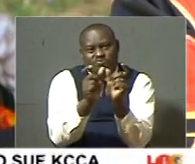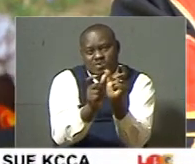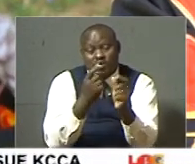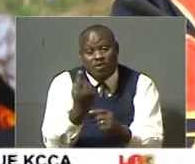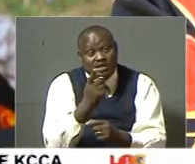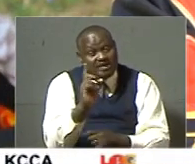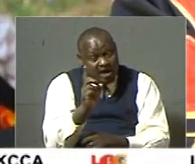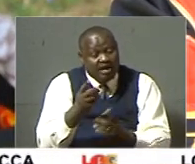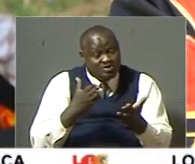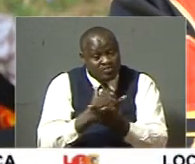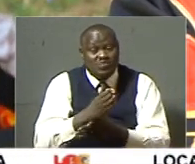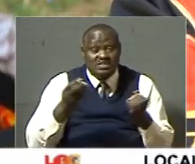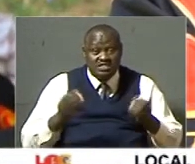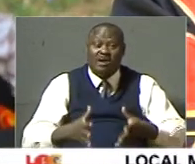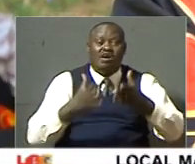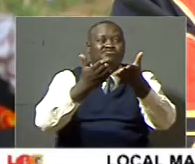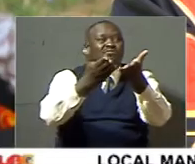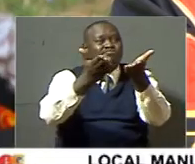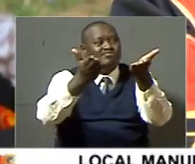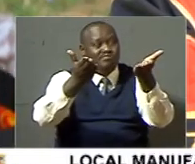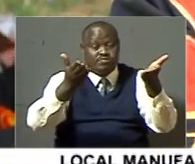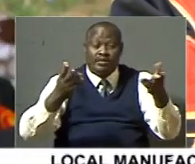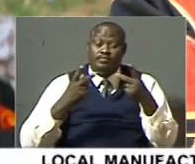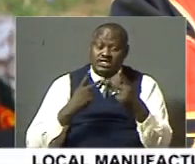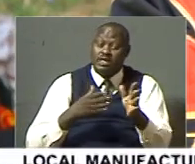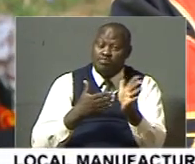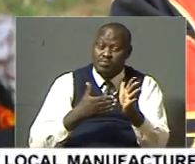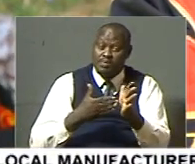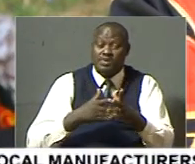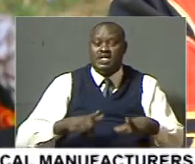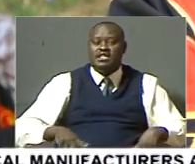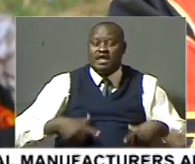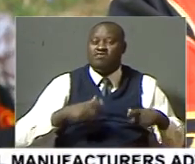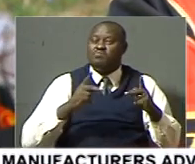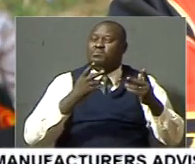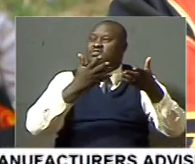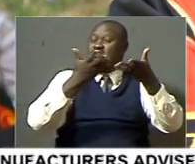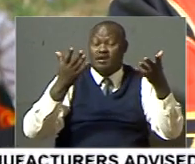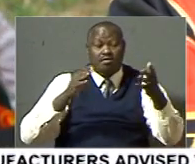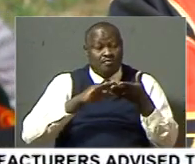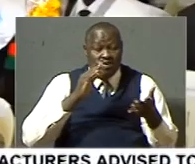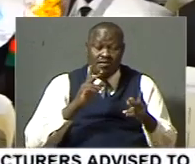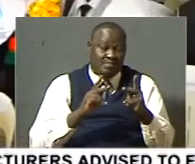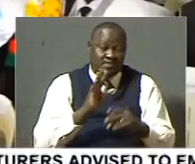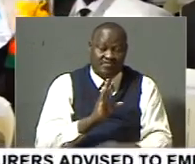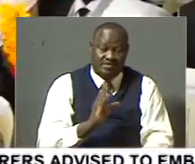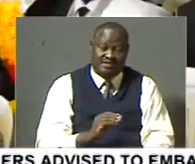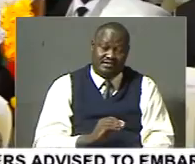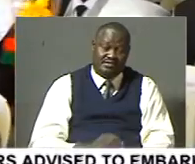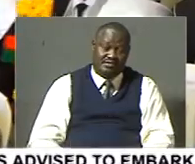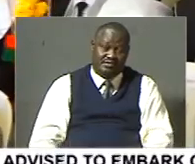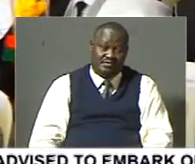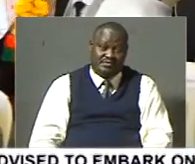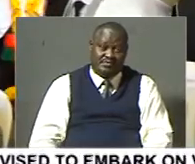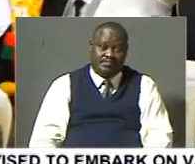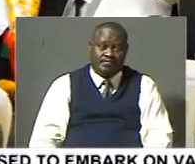real forces that threaten the present and future of the African people. Much